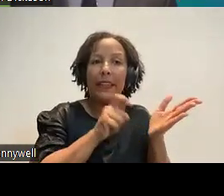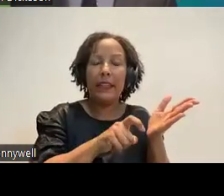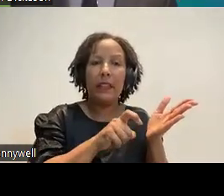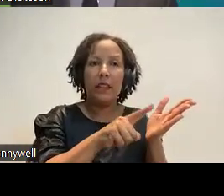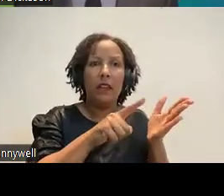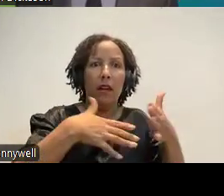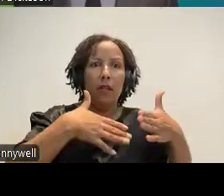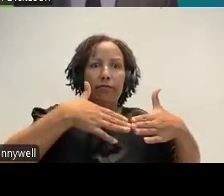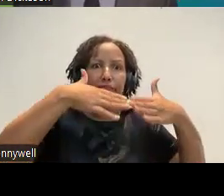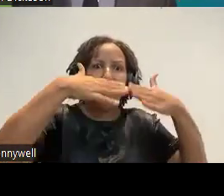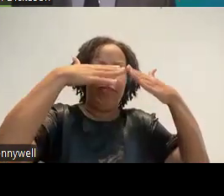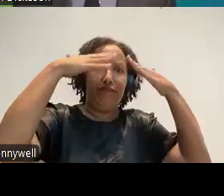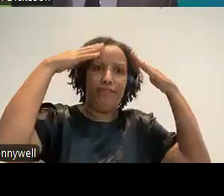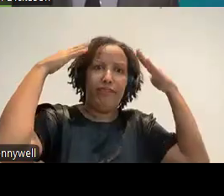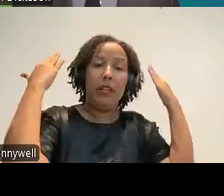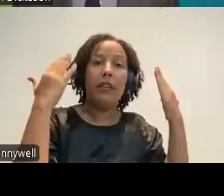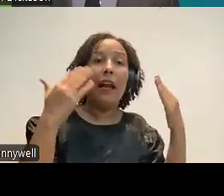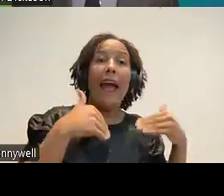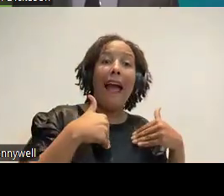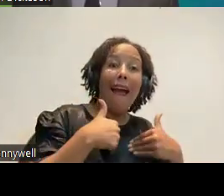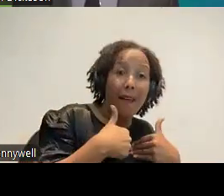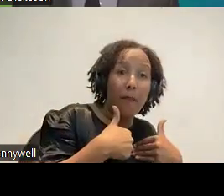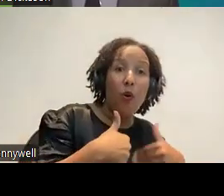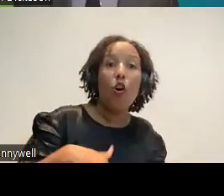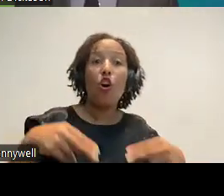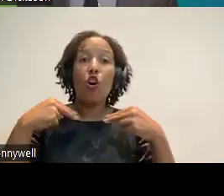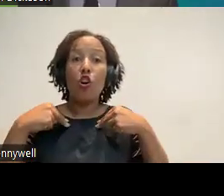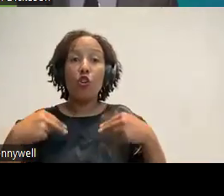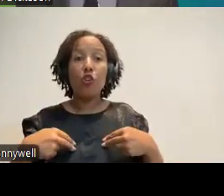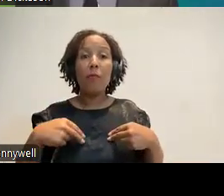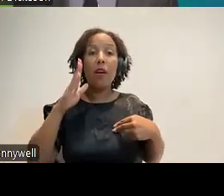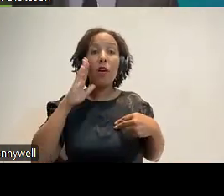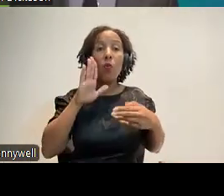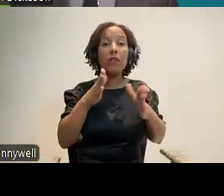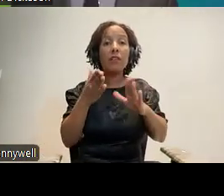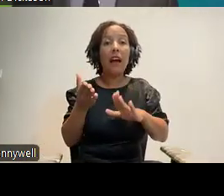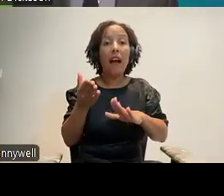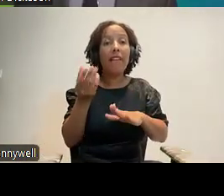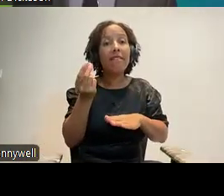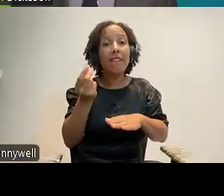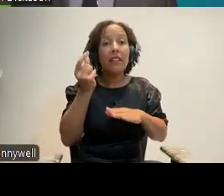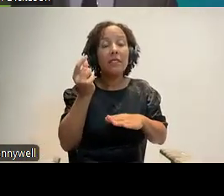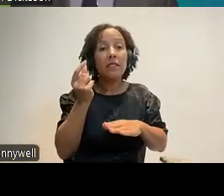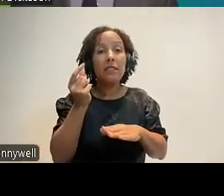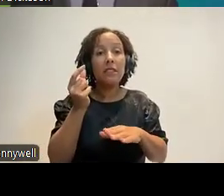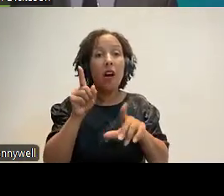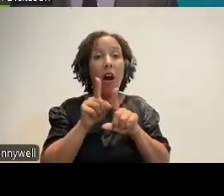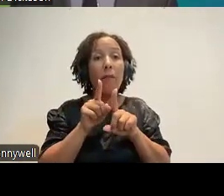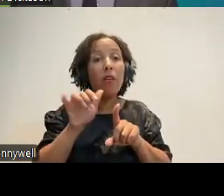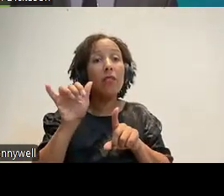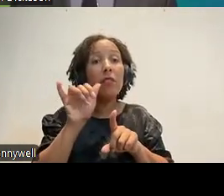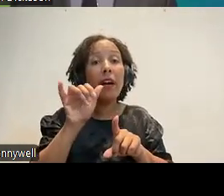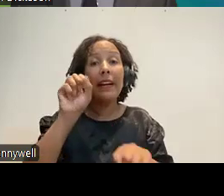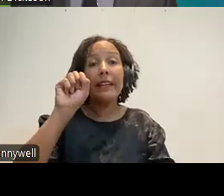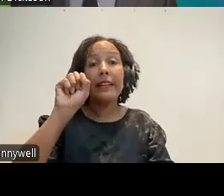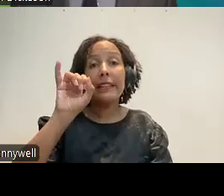individual animal and human will pass away suddenly and unexpectedly. It's kind of like SIDS. It's a horrific